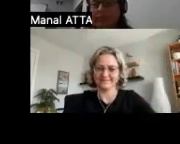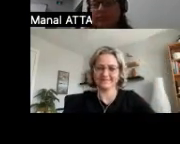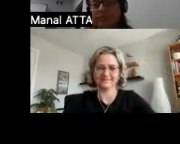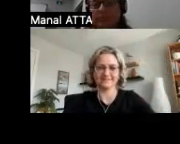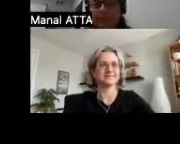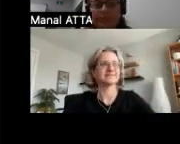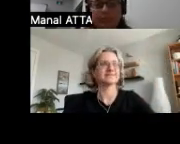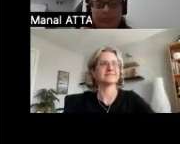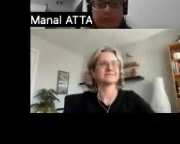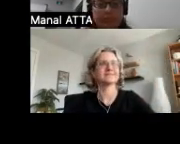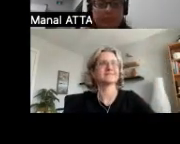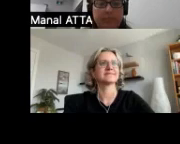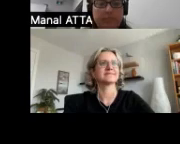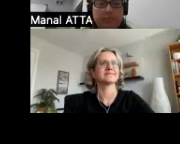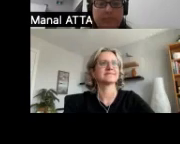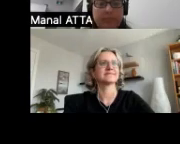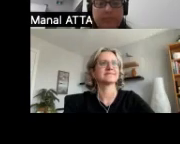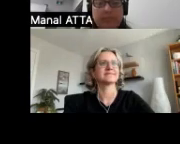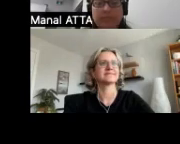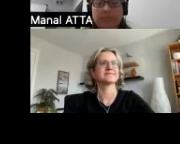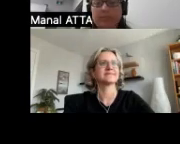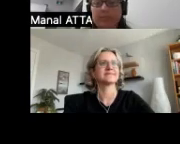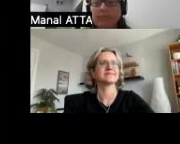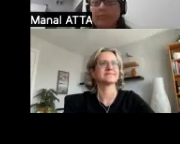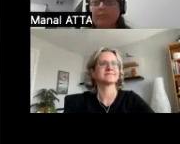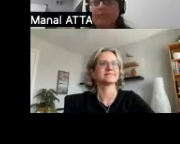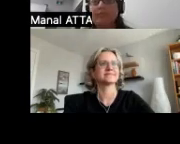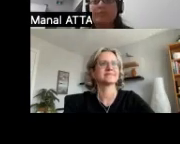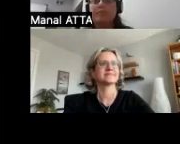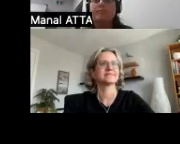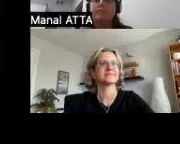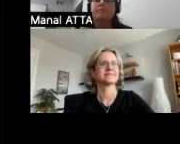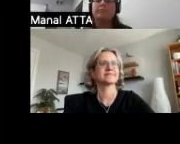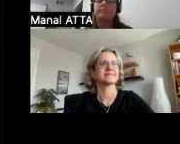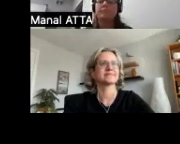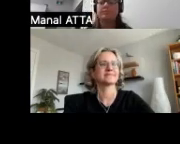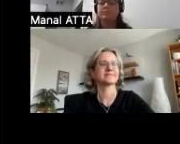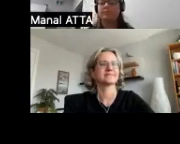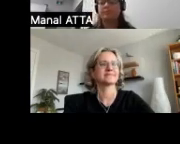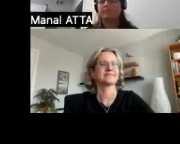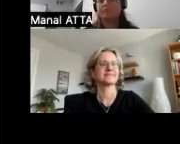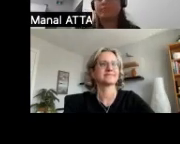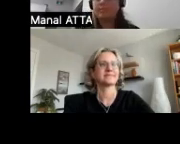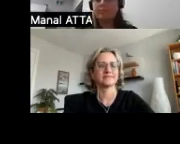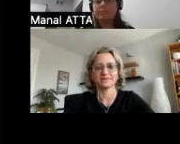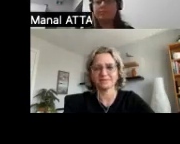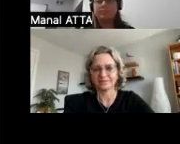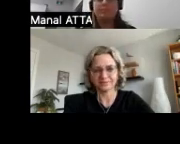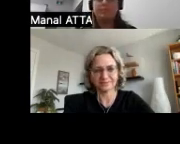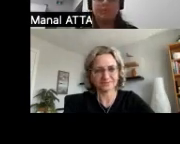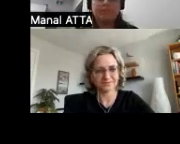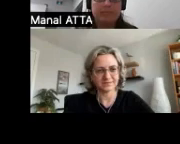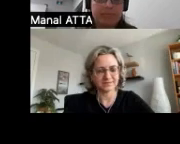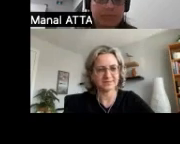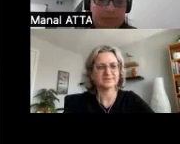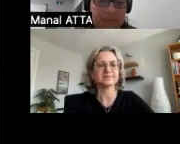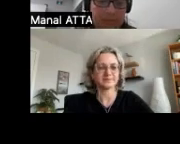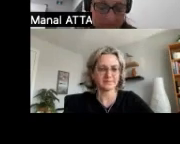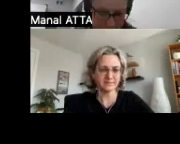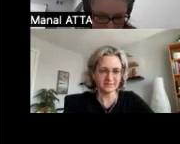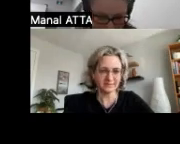putting in links as the presentations are going on, and we'll be taking note of everybody's